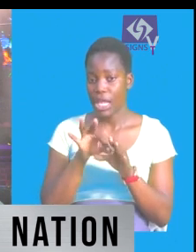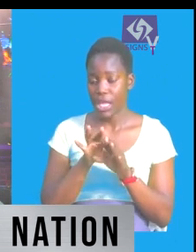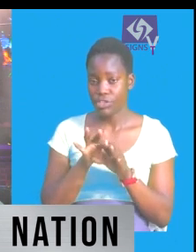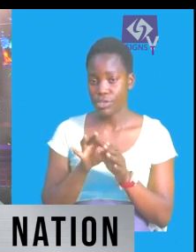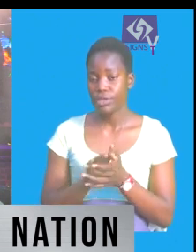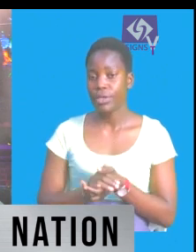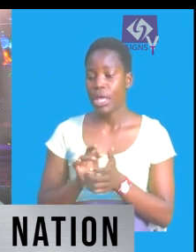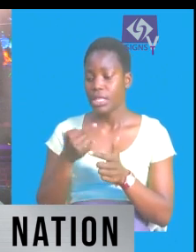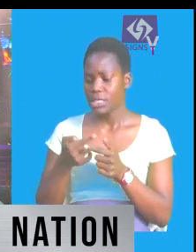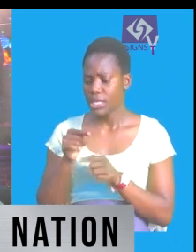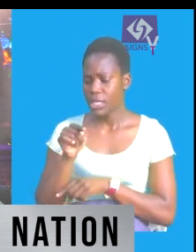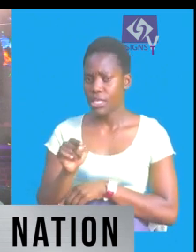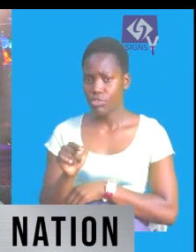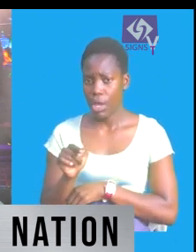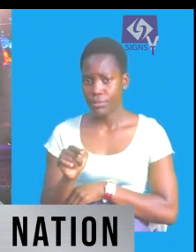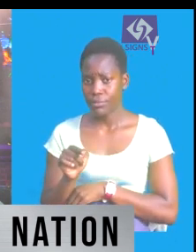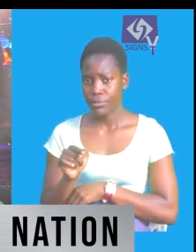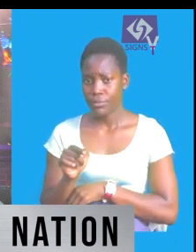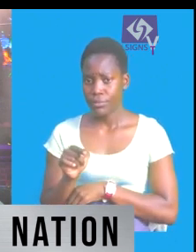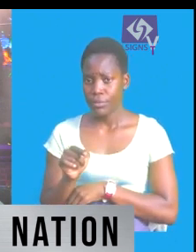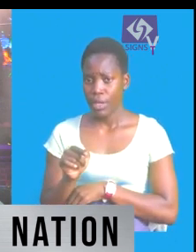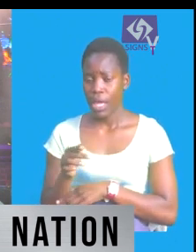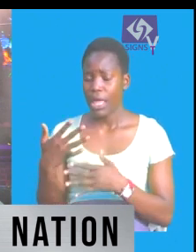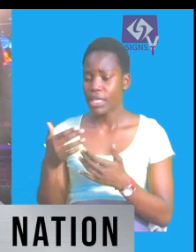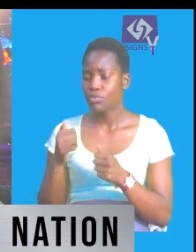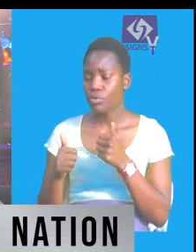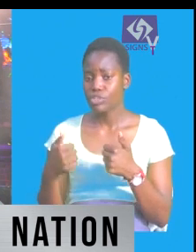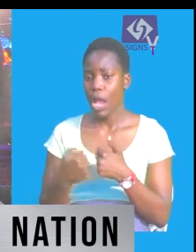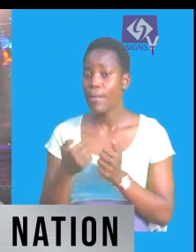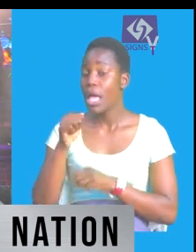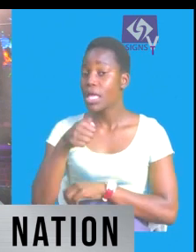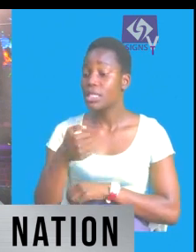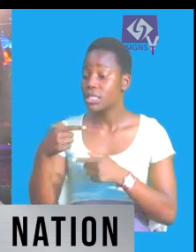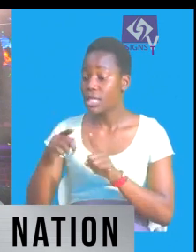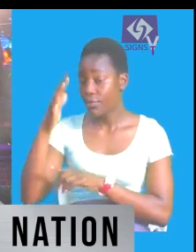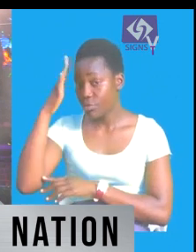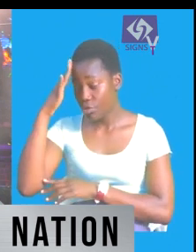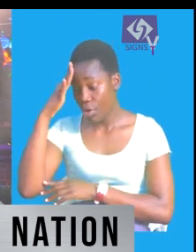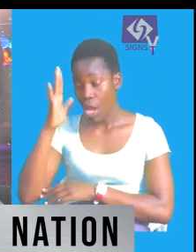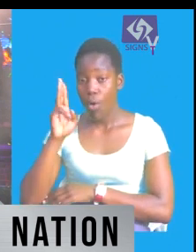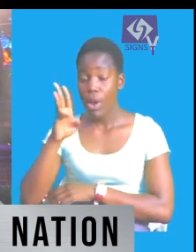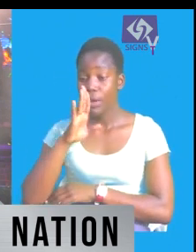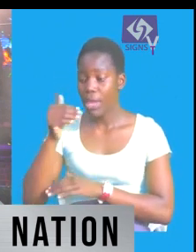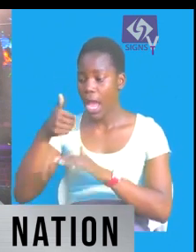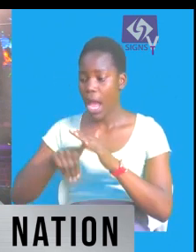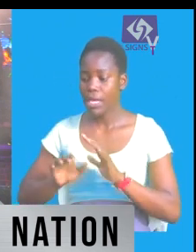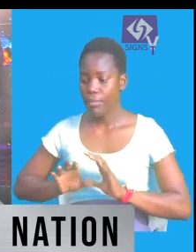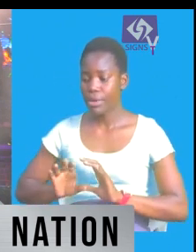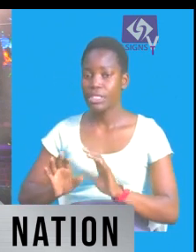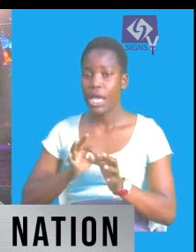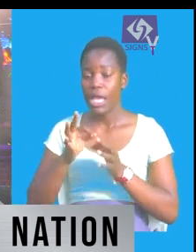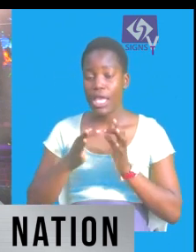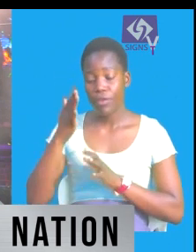one. Then this one, there was these things that have happened. Yes, he knew he was going to be under pressure. If he knew he was not going